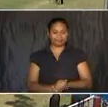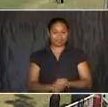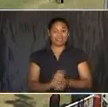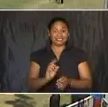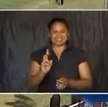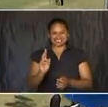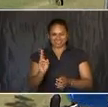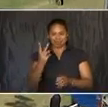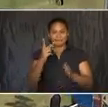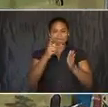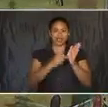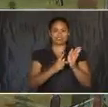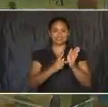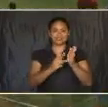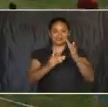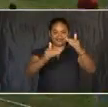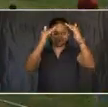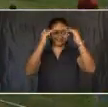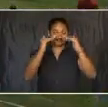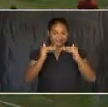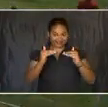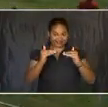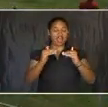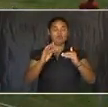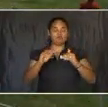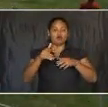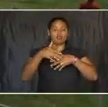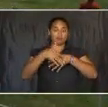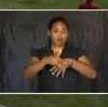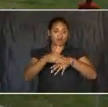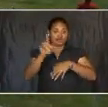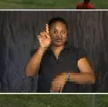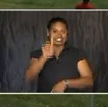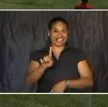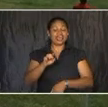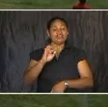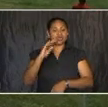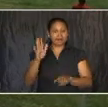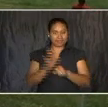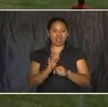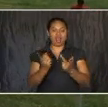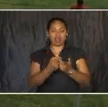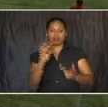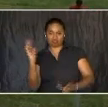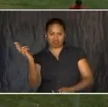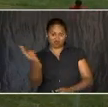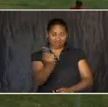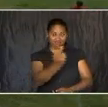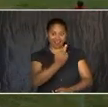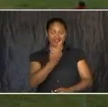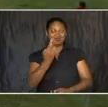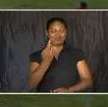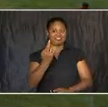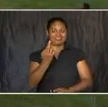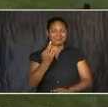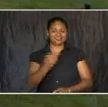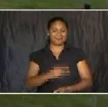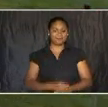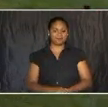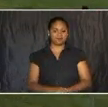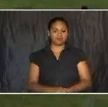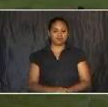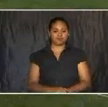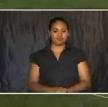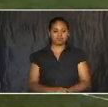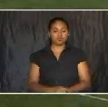of the parade today, and they will make another round. As, acknowledging